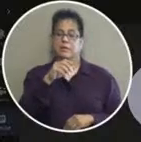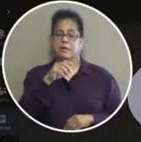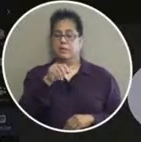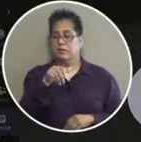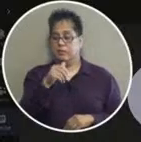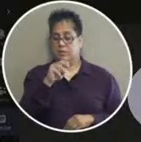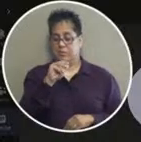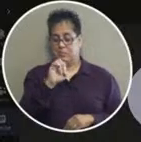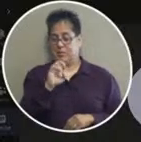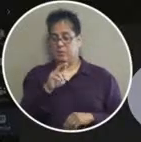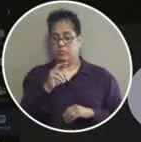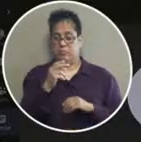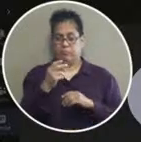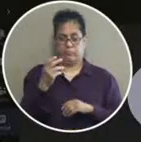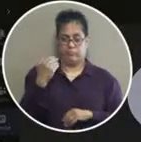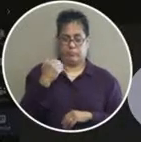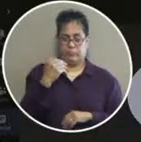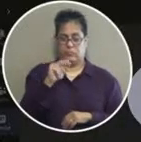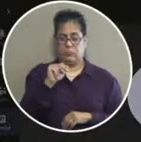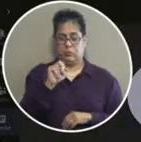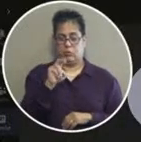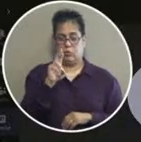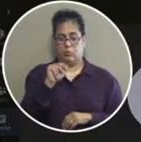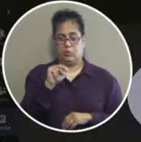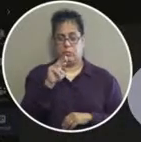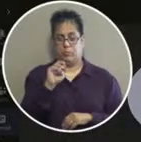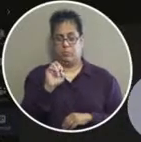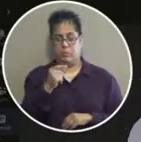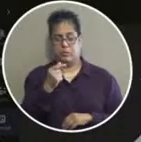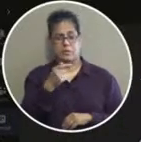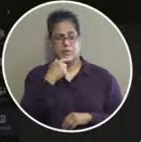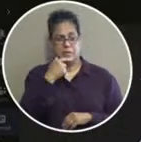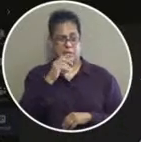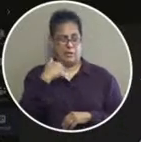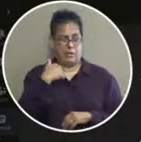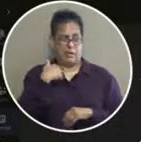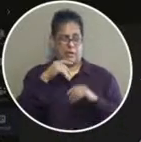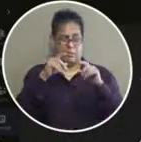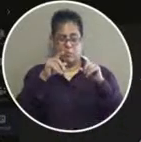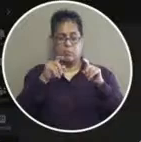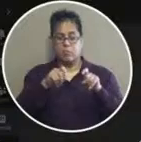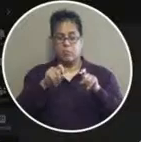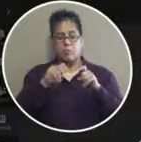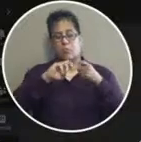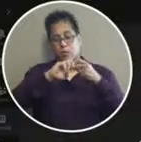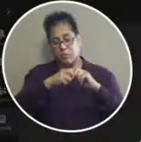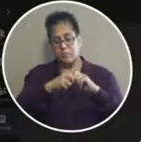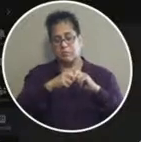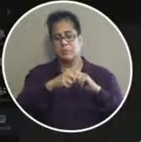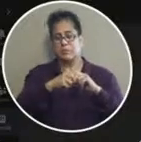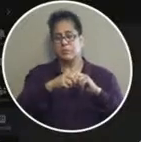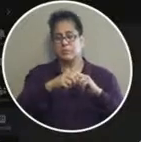told me last week on our conference call that they were having a problem with, similar to what